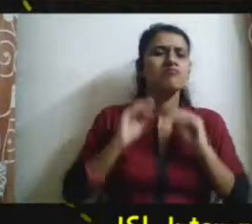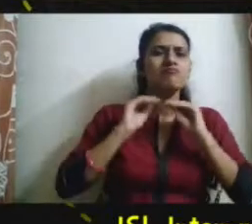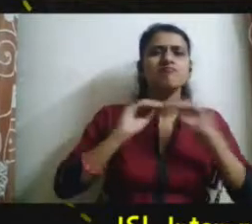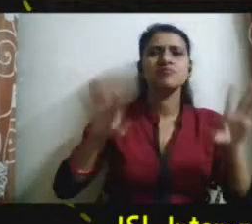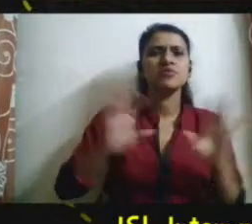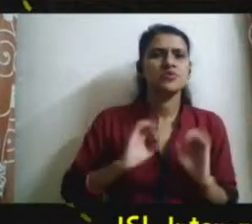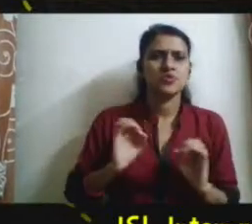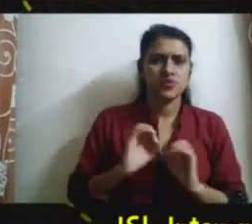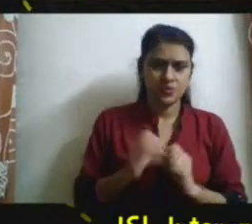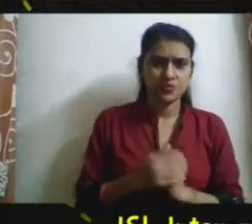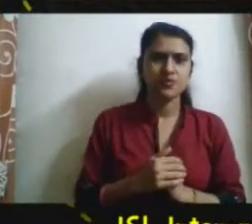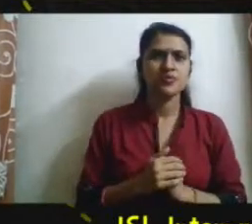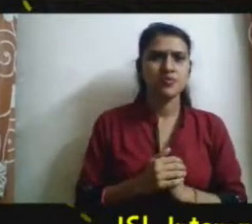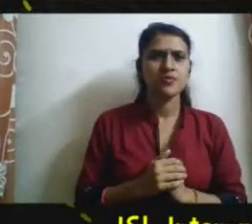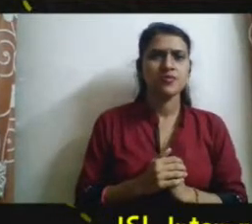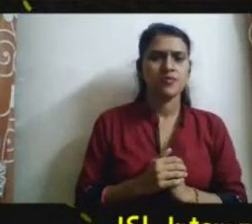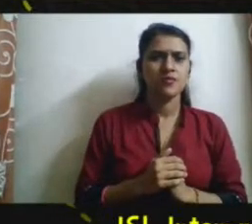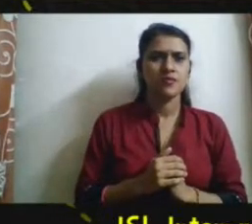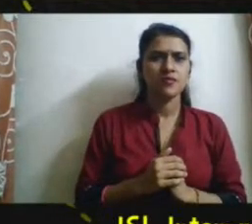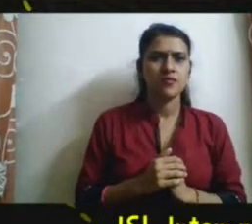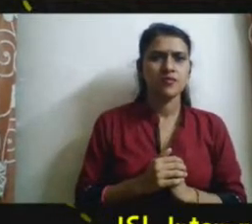think you said a very sort of